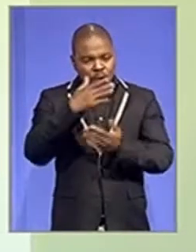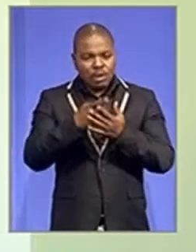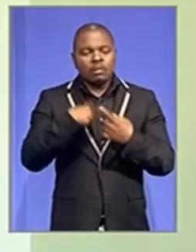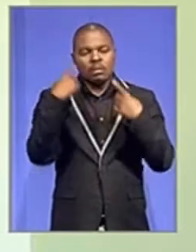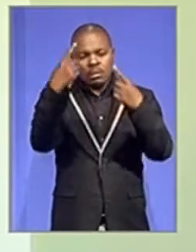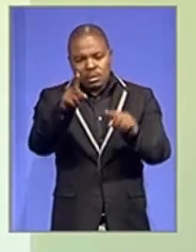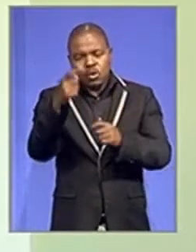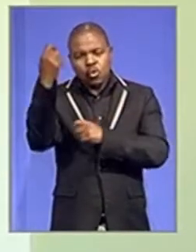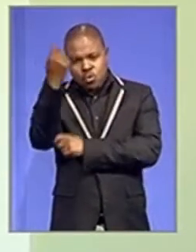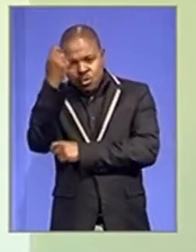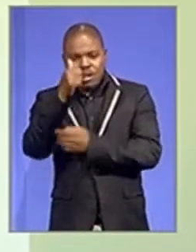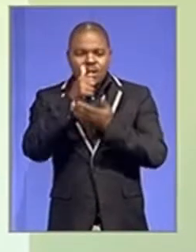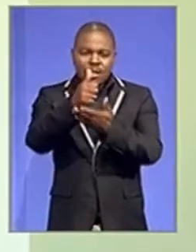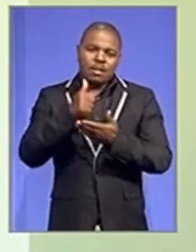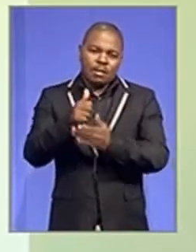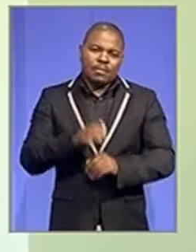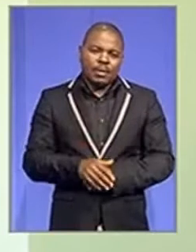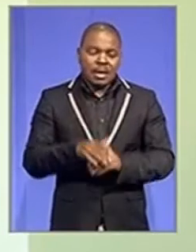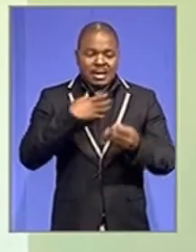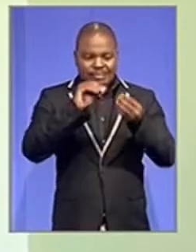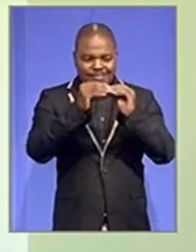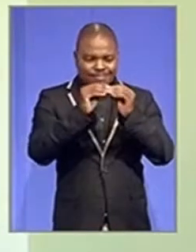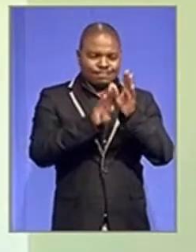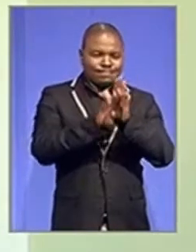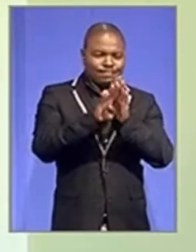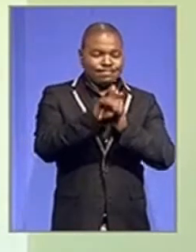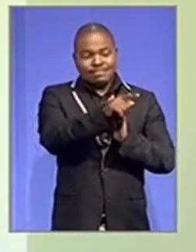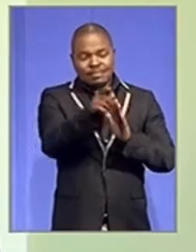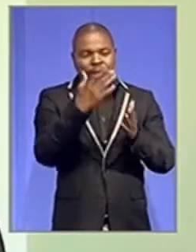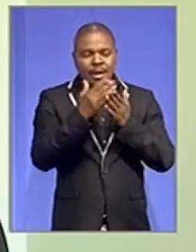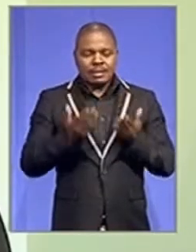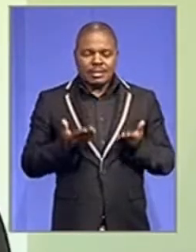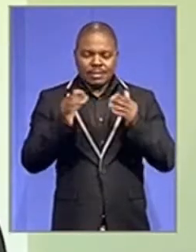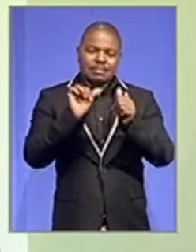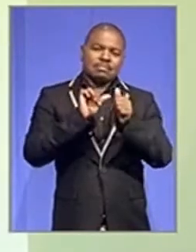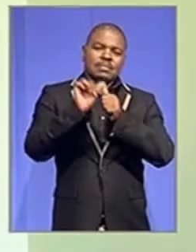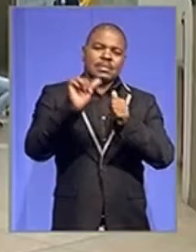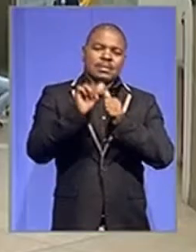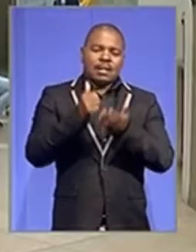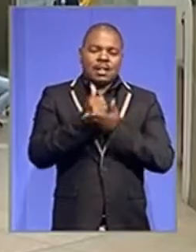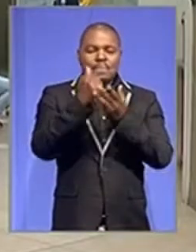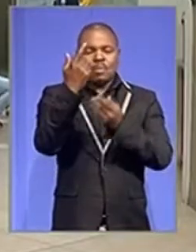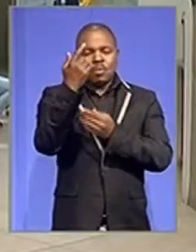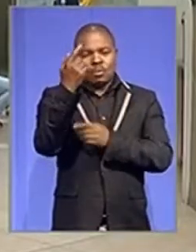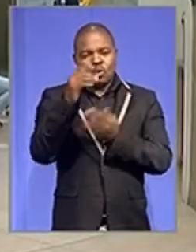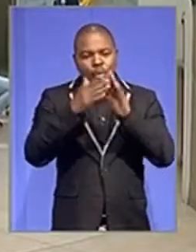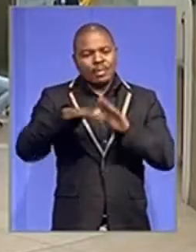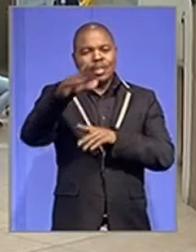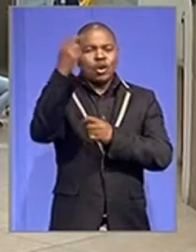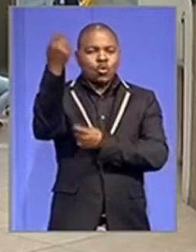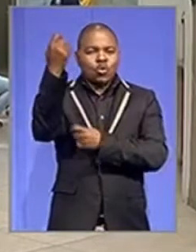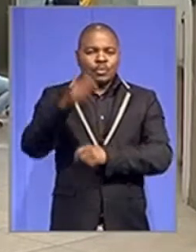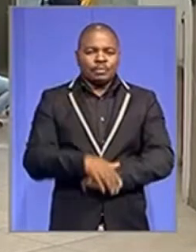rural communities. We are also revamping them so that they can offer better service to the rural community. Re sa le